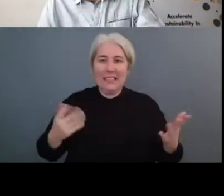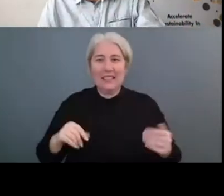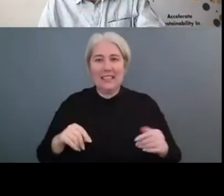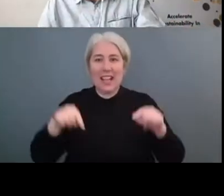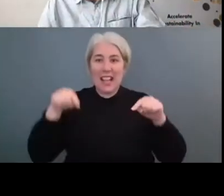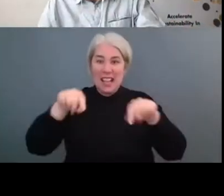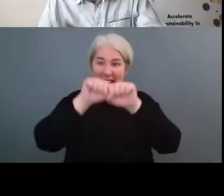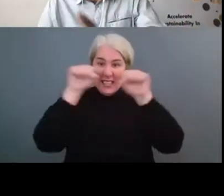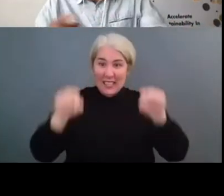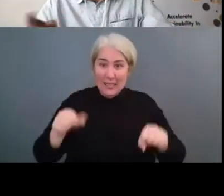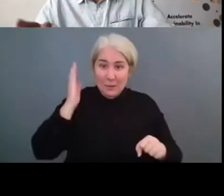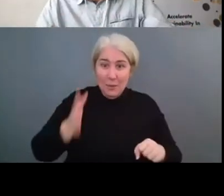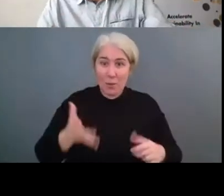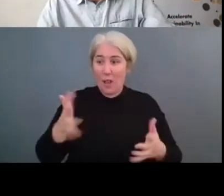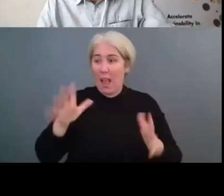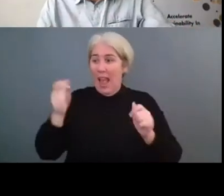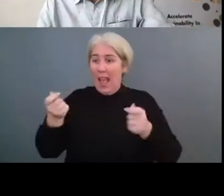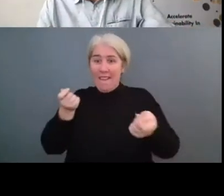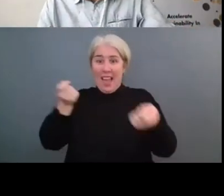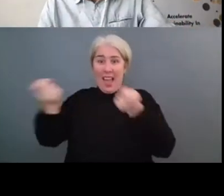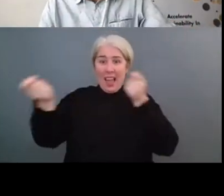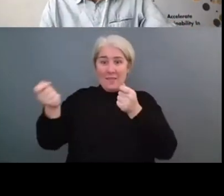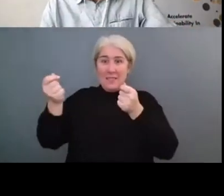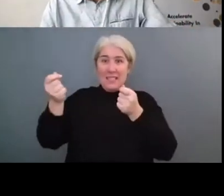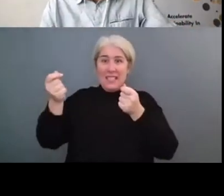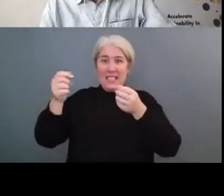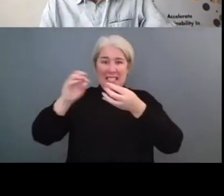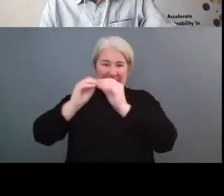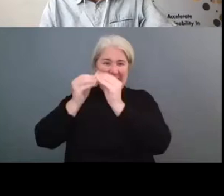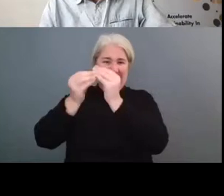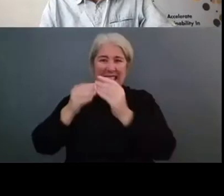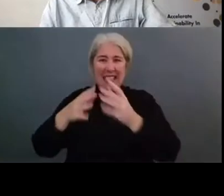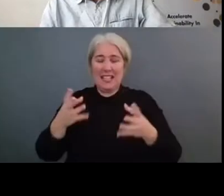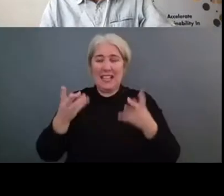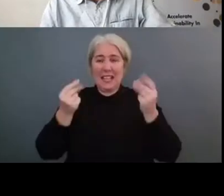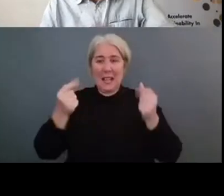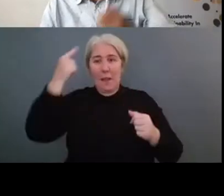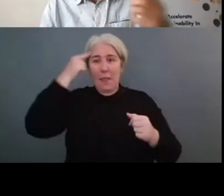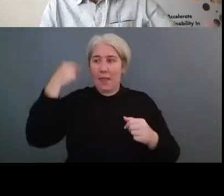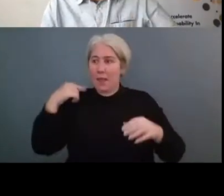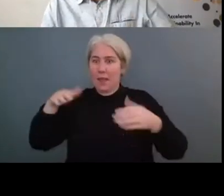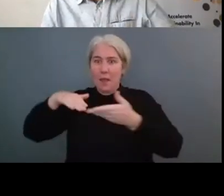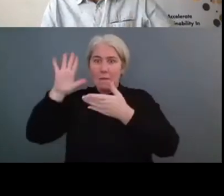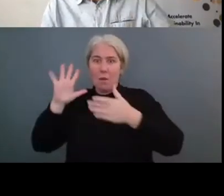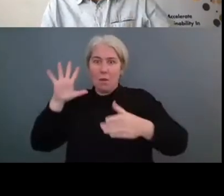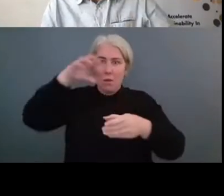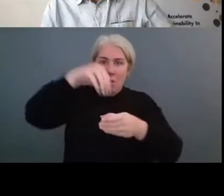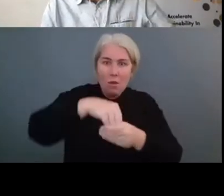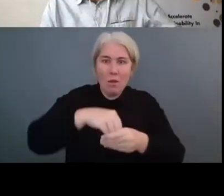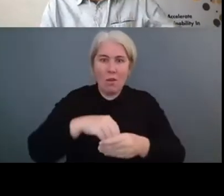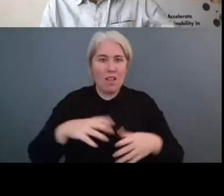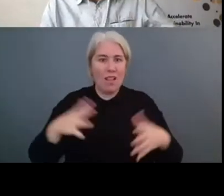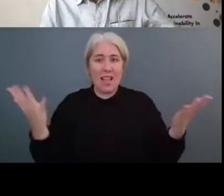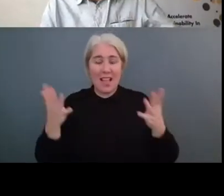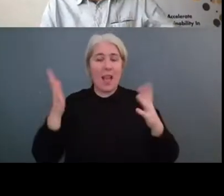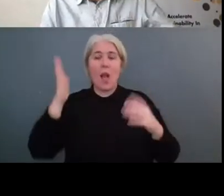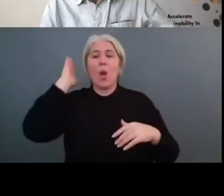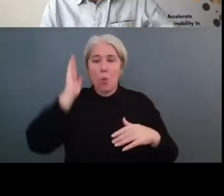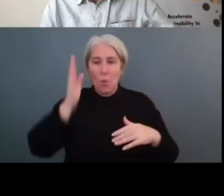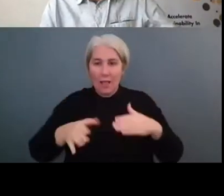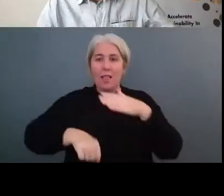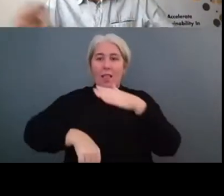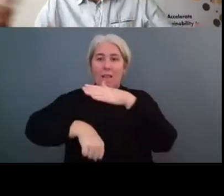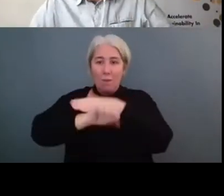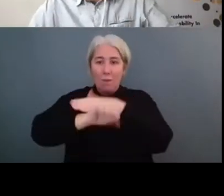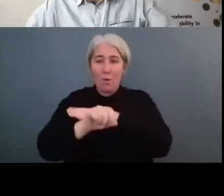got the administrative side, which most of us, I think, are more involved in, where, okay, we're going to have a football tournament in a country